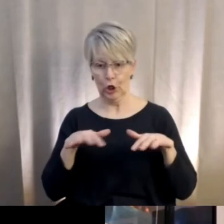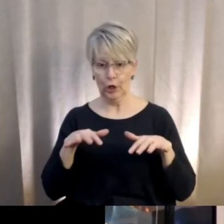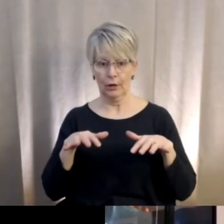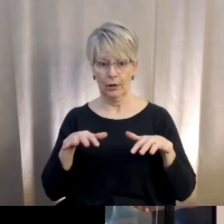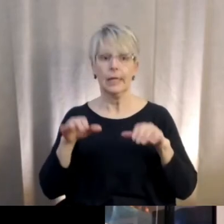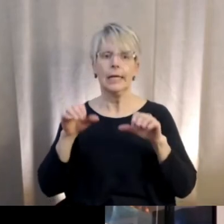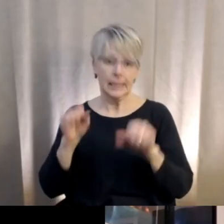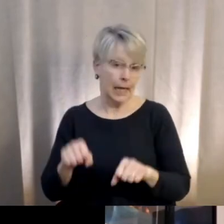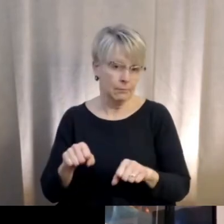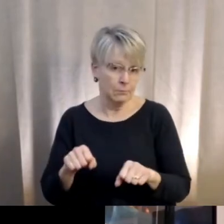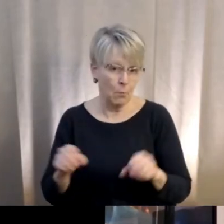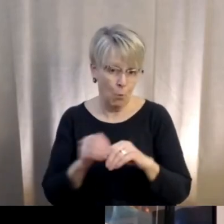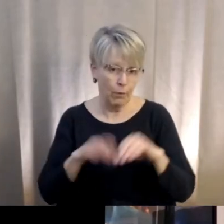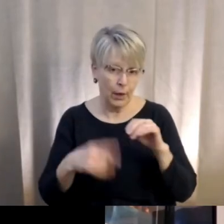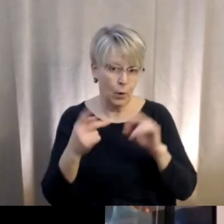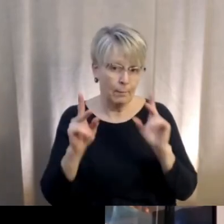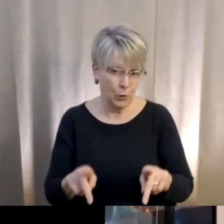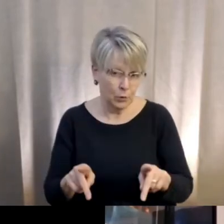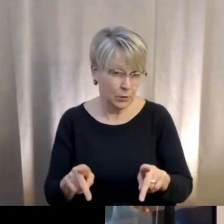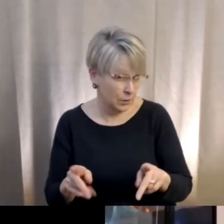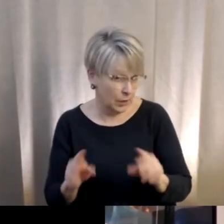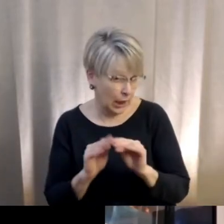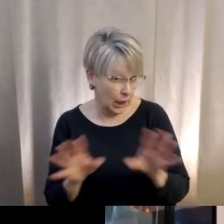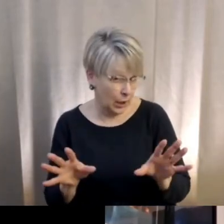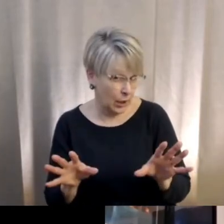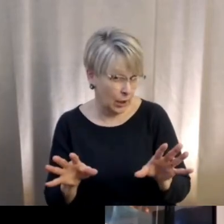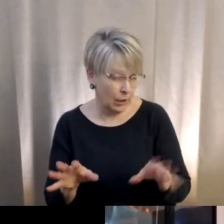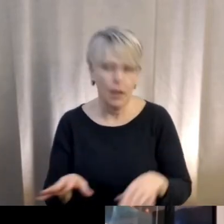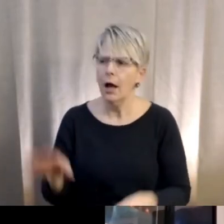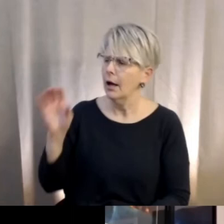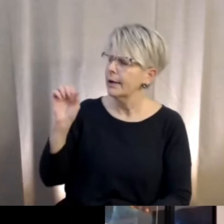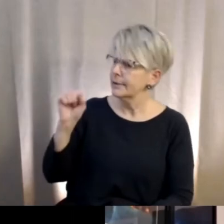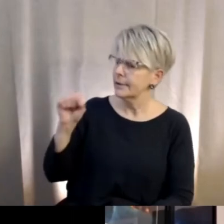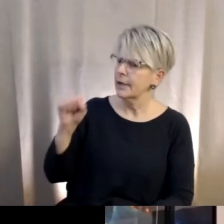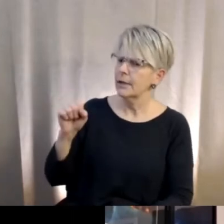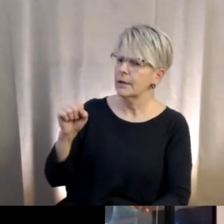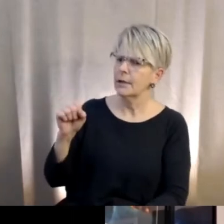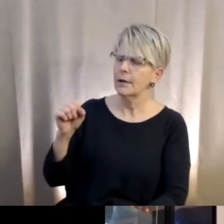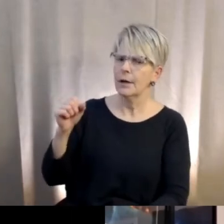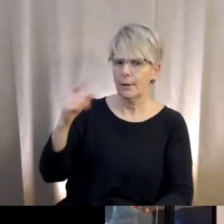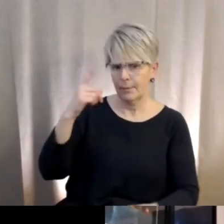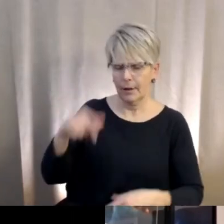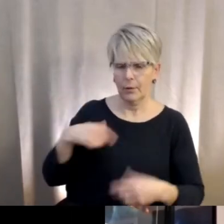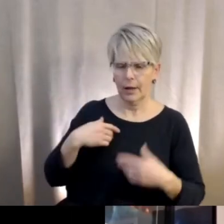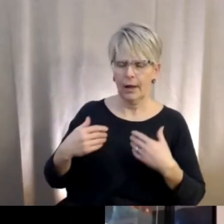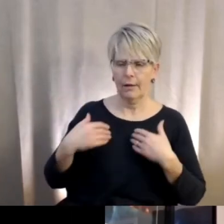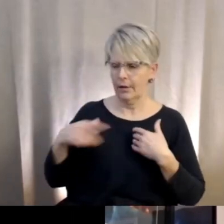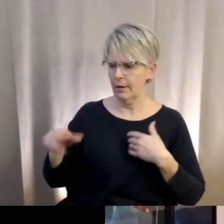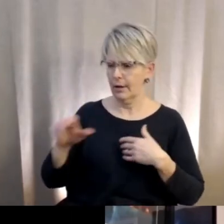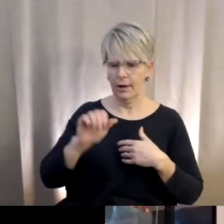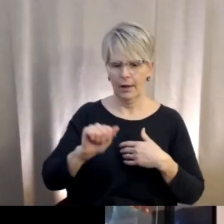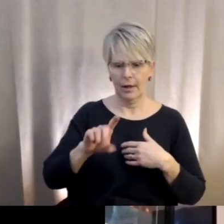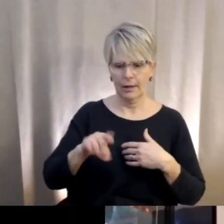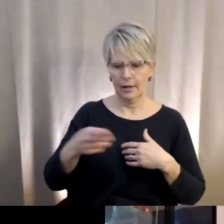that with numerous people. Does that make more sense? Yes, yeah, because like both the adult with ADHD and the kid